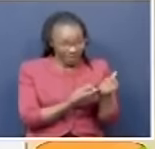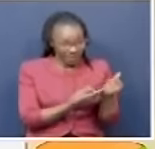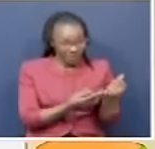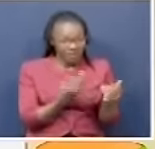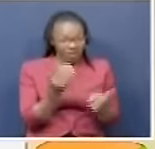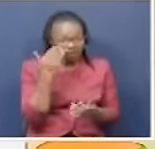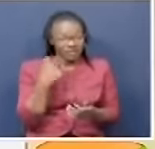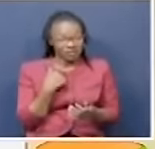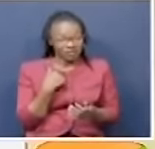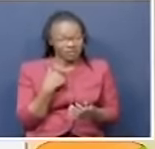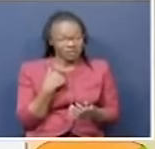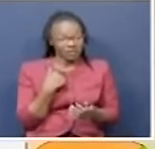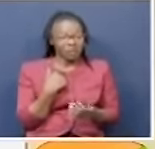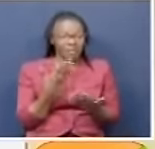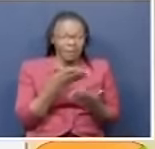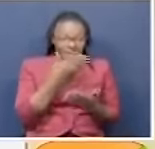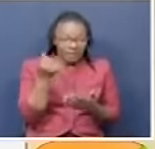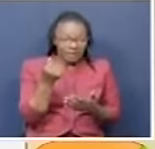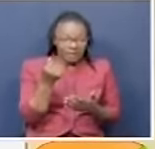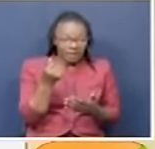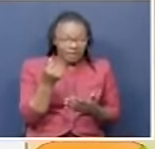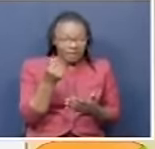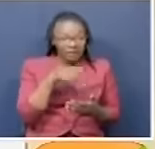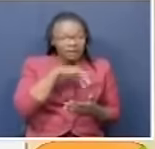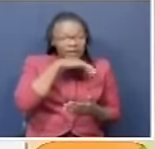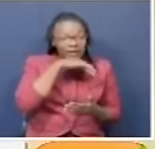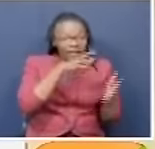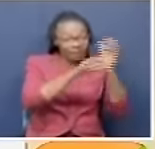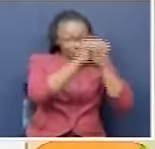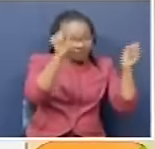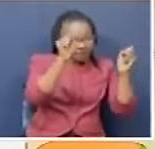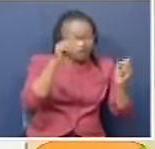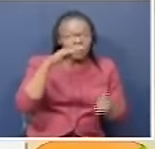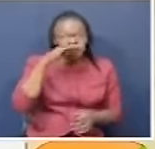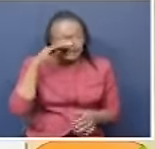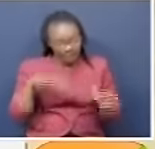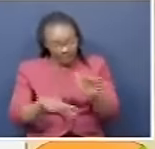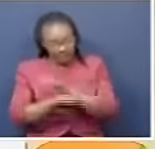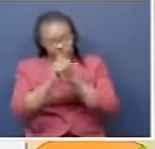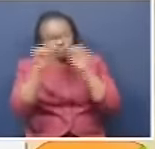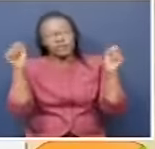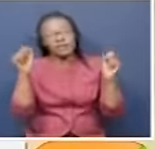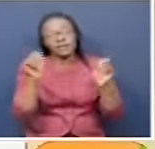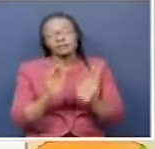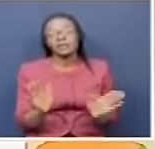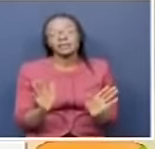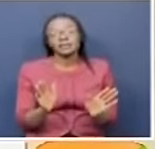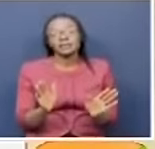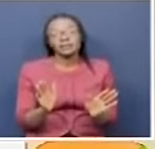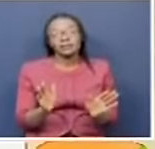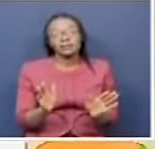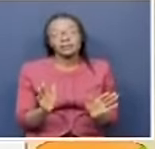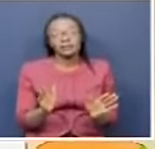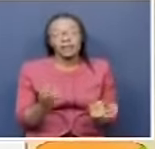would be one that brings Raila and Musalia together back into one unit. Regardless of who's the flag bearer. Regardless of who's the flag bearer,